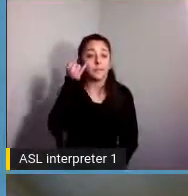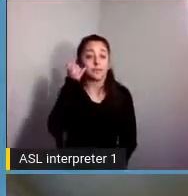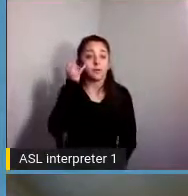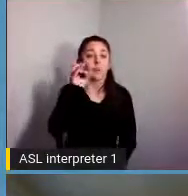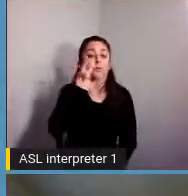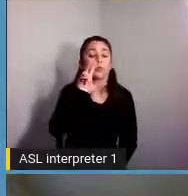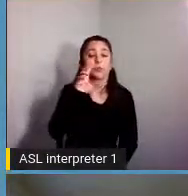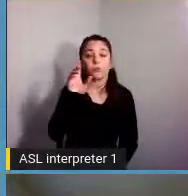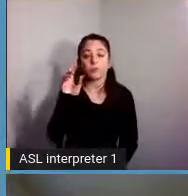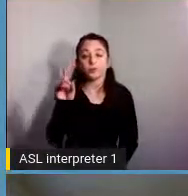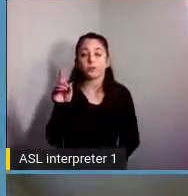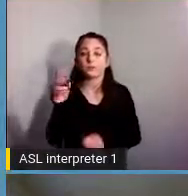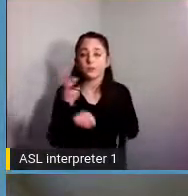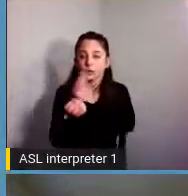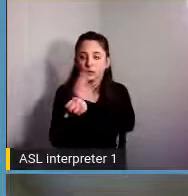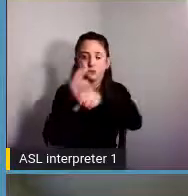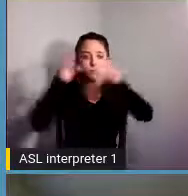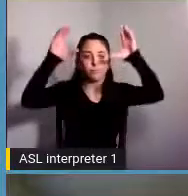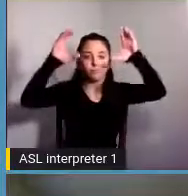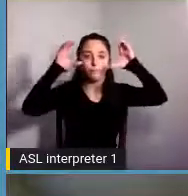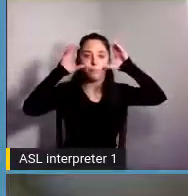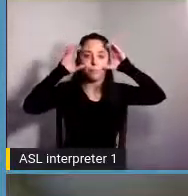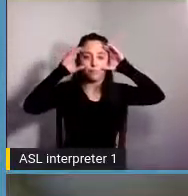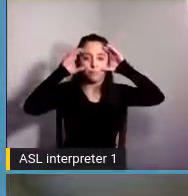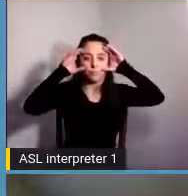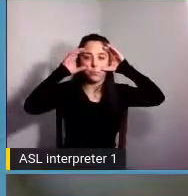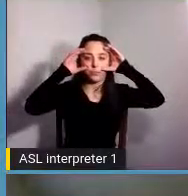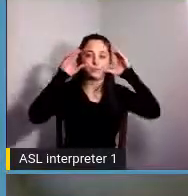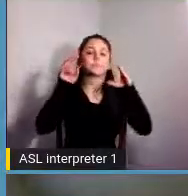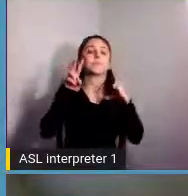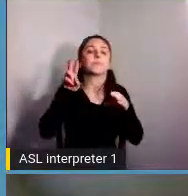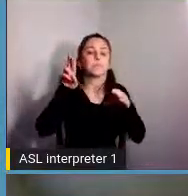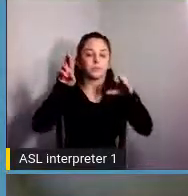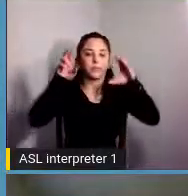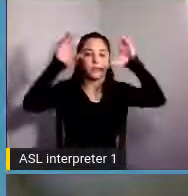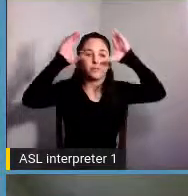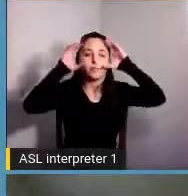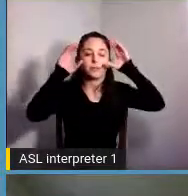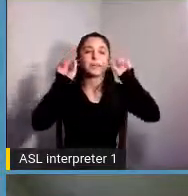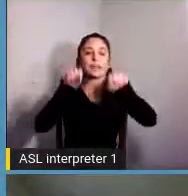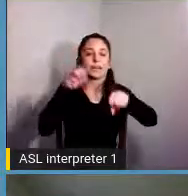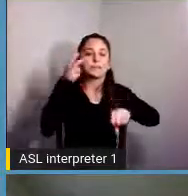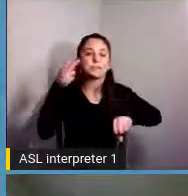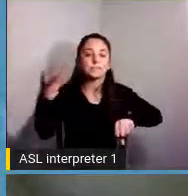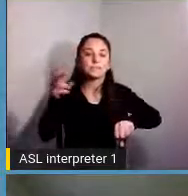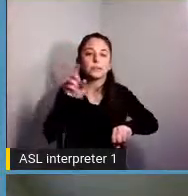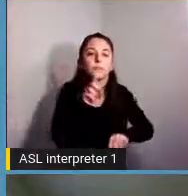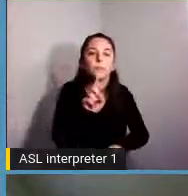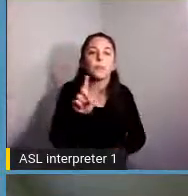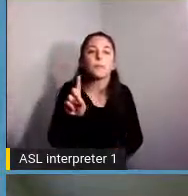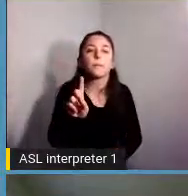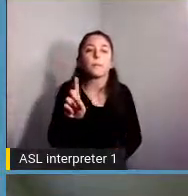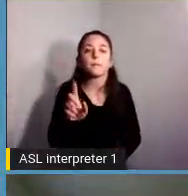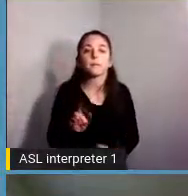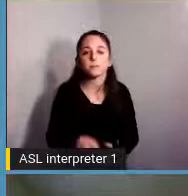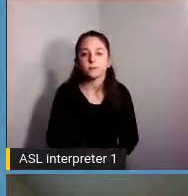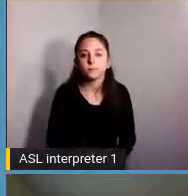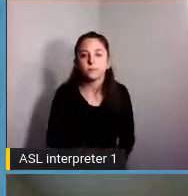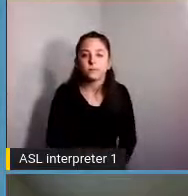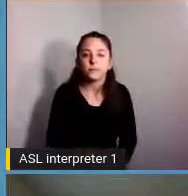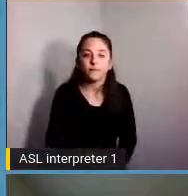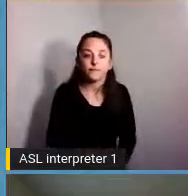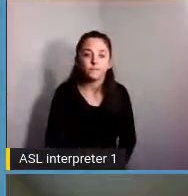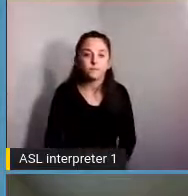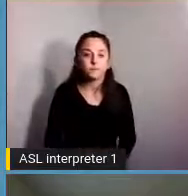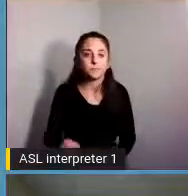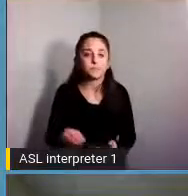can go in and actually walk around in this museum and see it. It's the first of its kind as far as I know. Doesn't mean